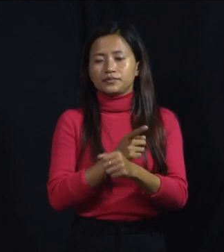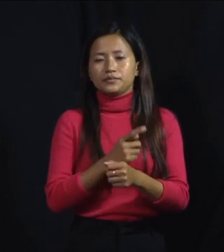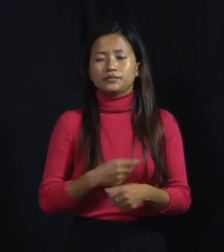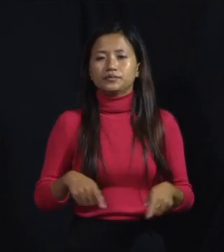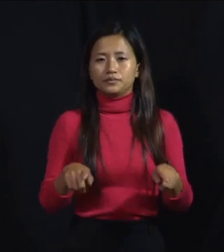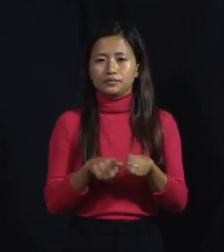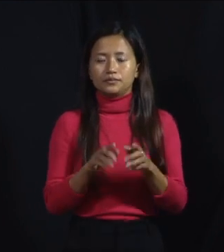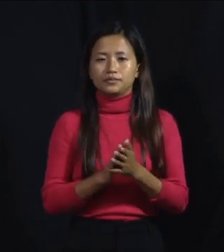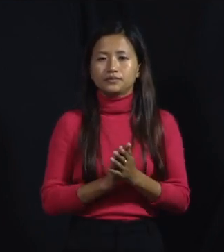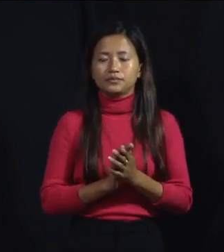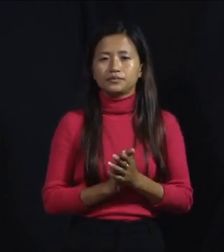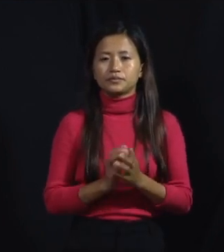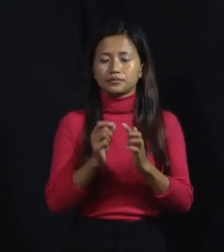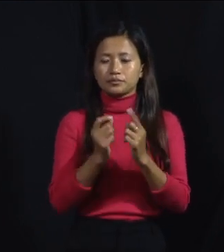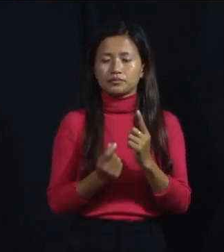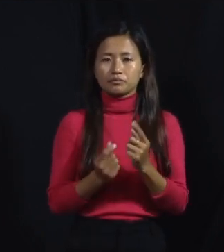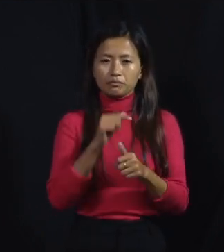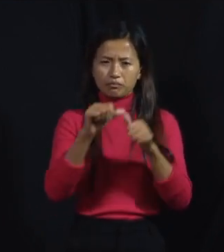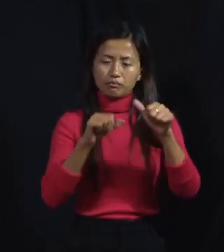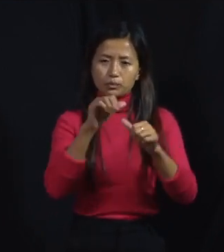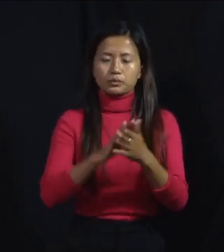and the, you know, policymakers,